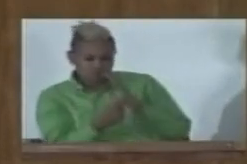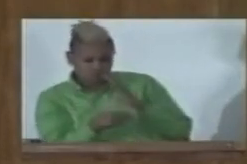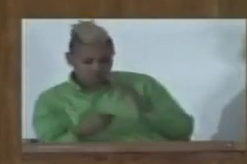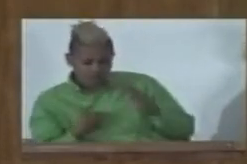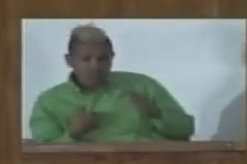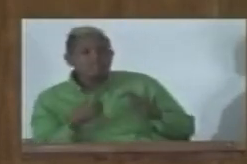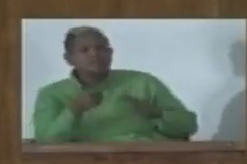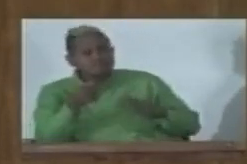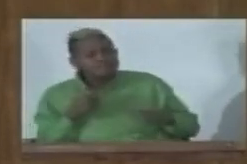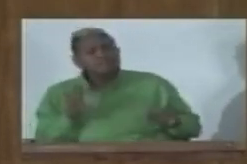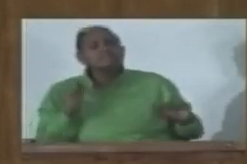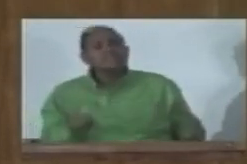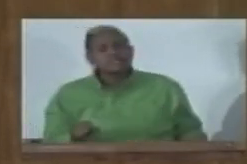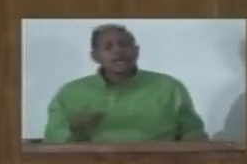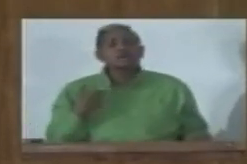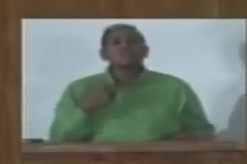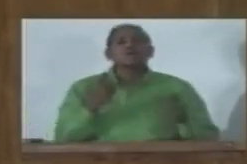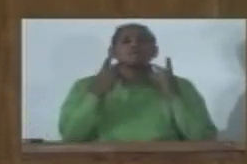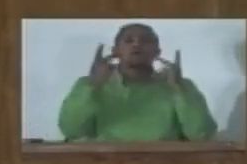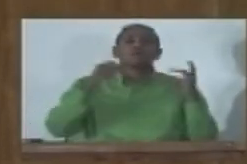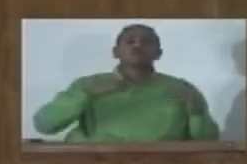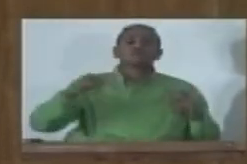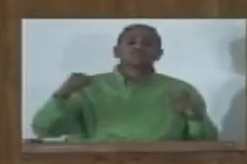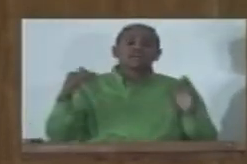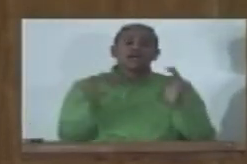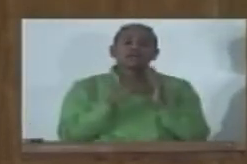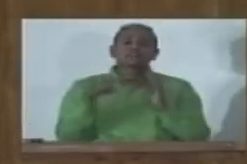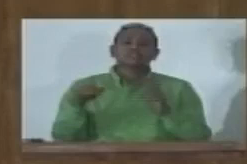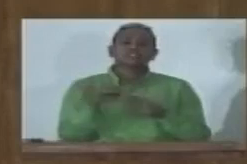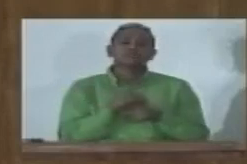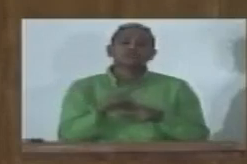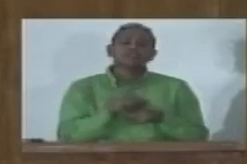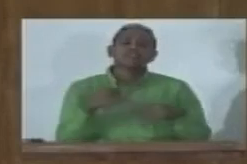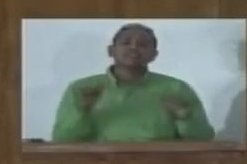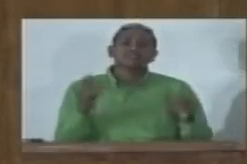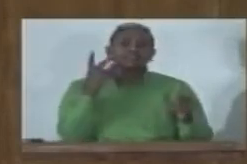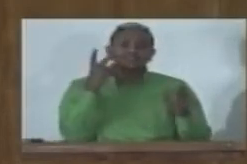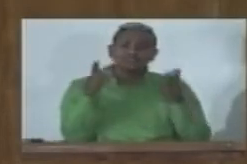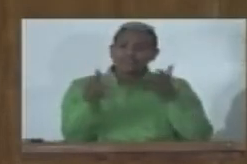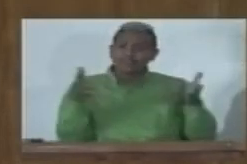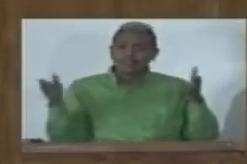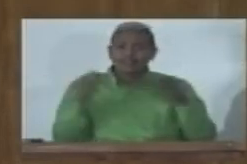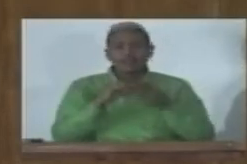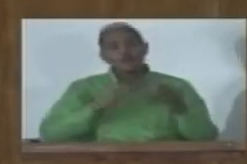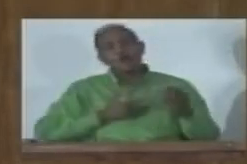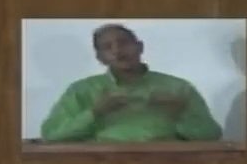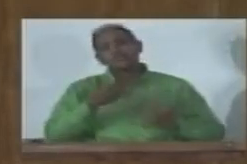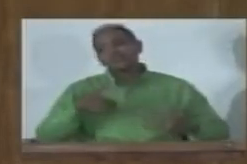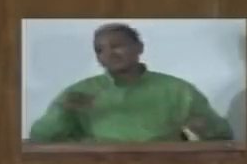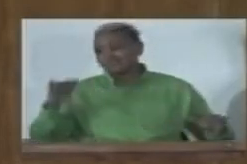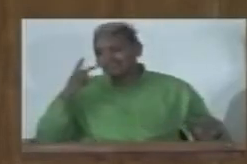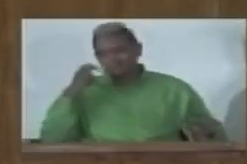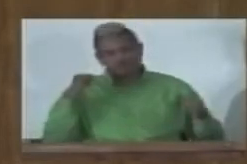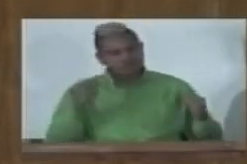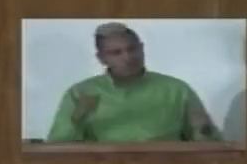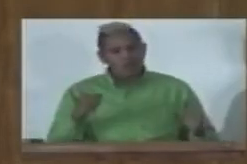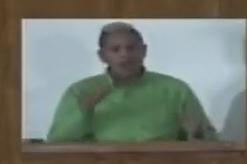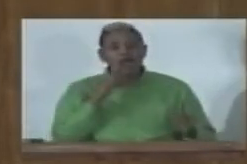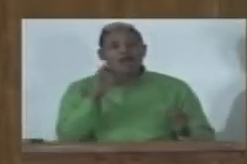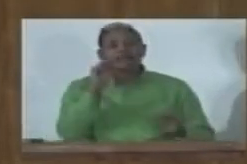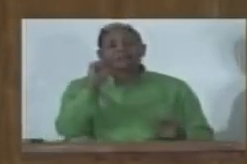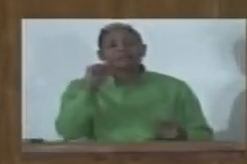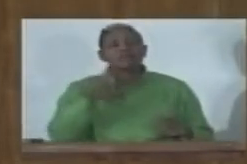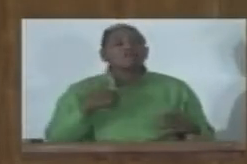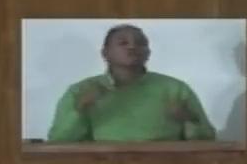We need to have greater public resistance against this practice that still exists in our society. And the media has a critical role